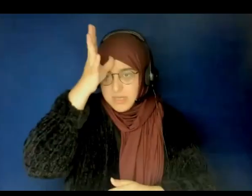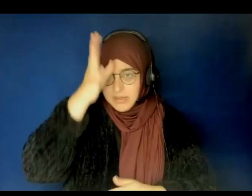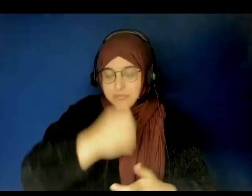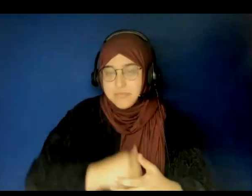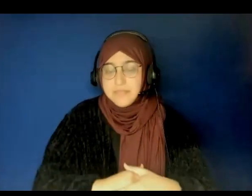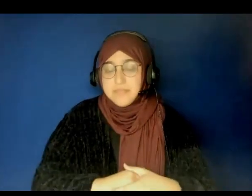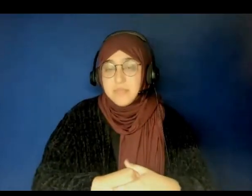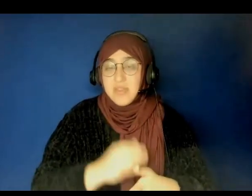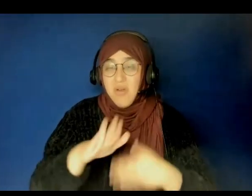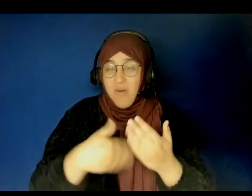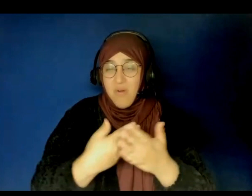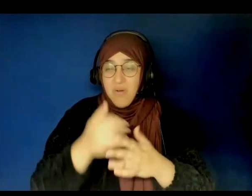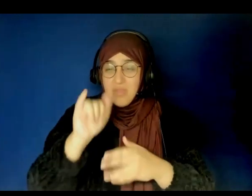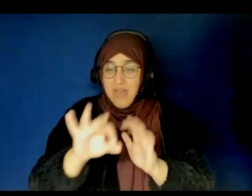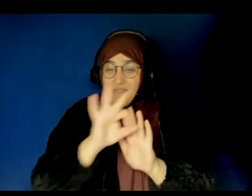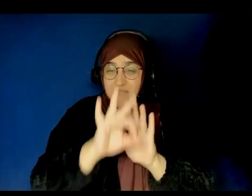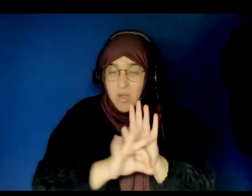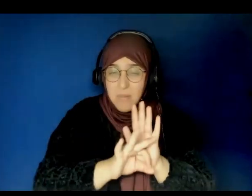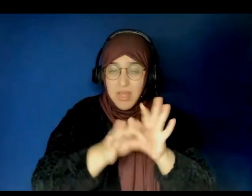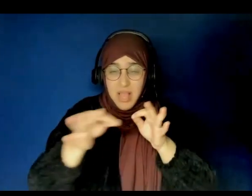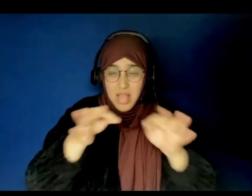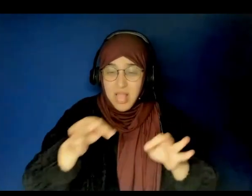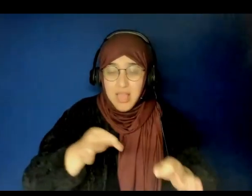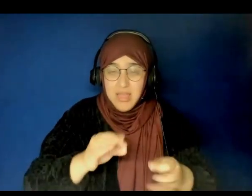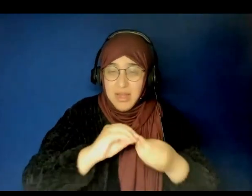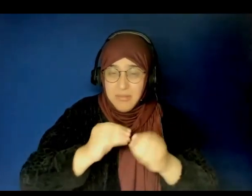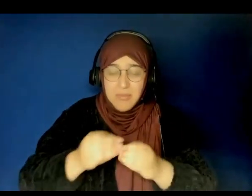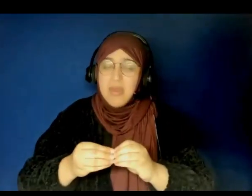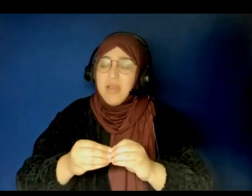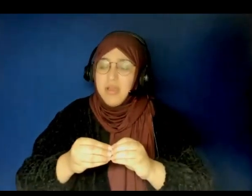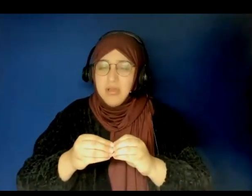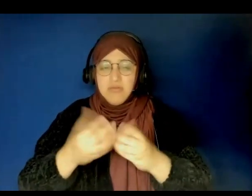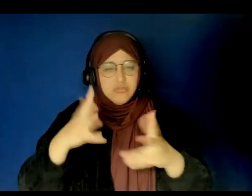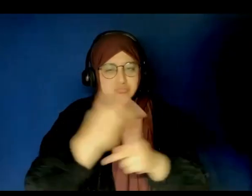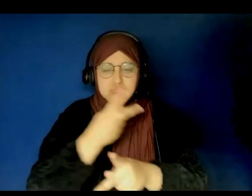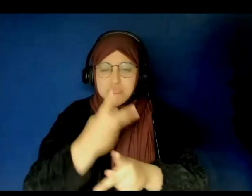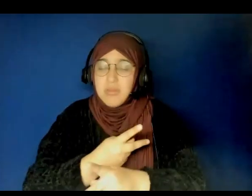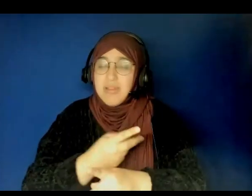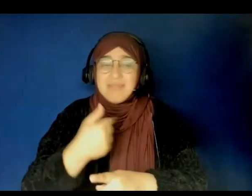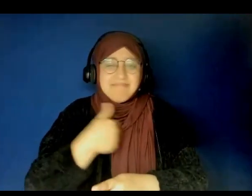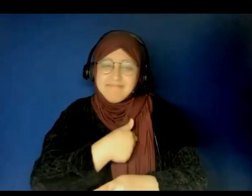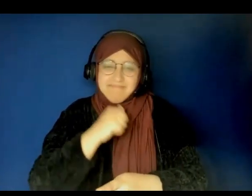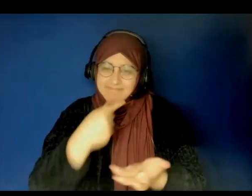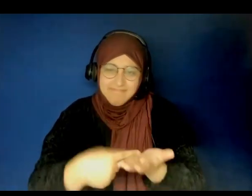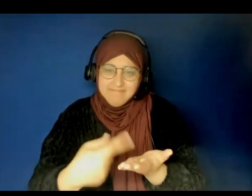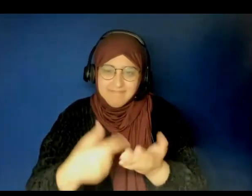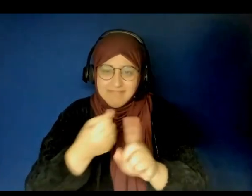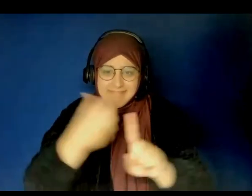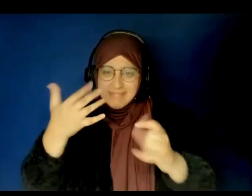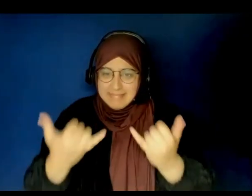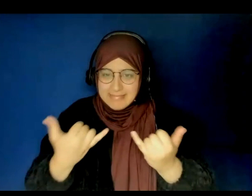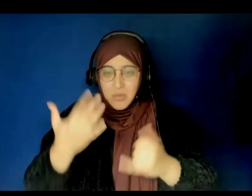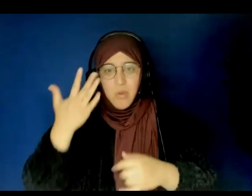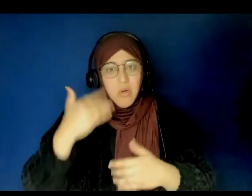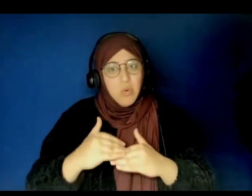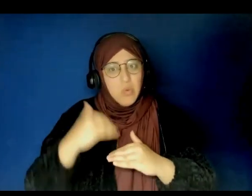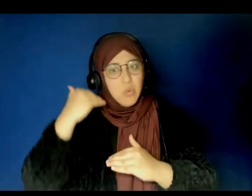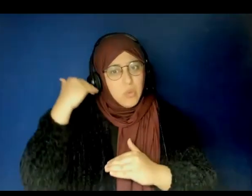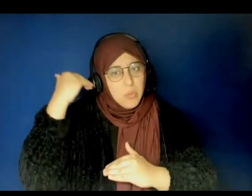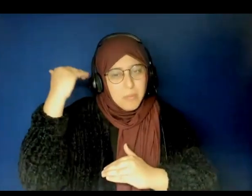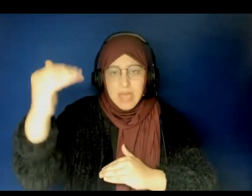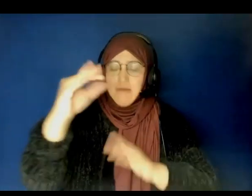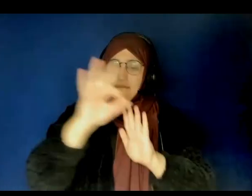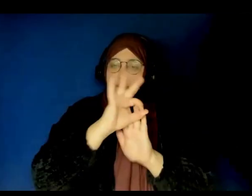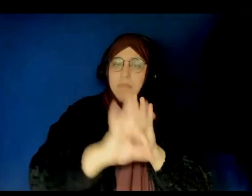formulas have been worked out. We won't be covering all of those formulas because they are way too many